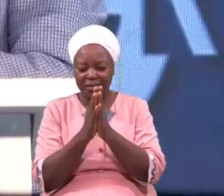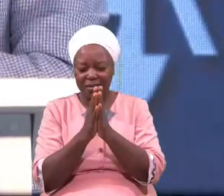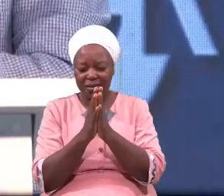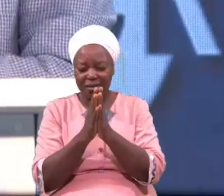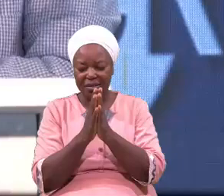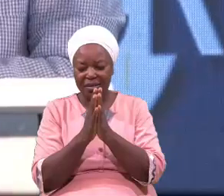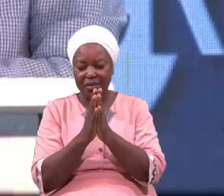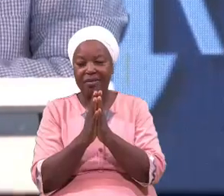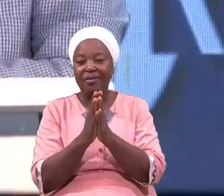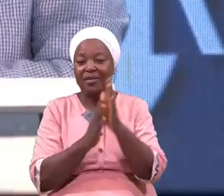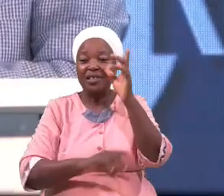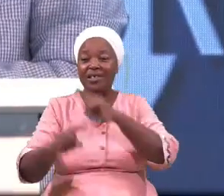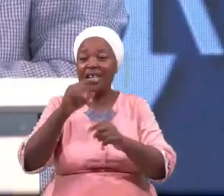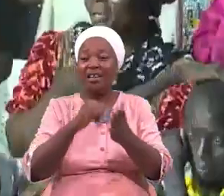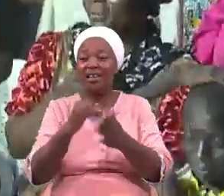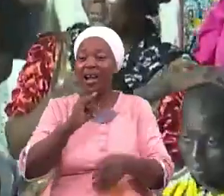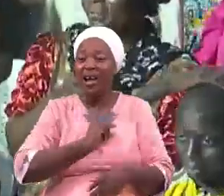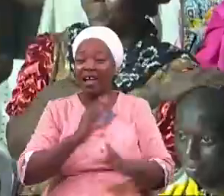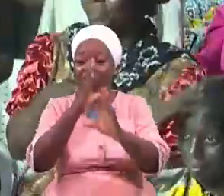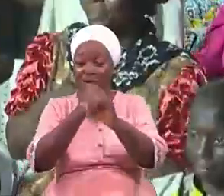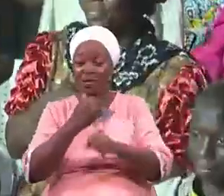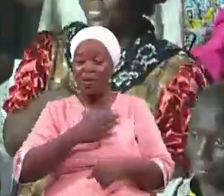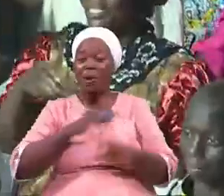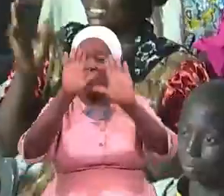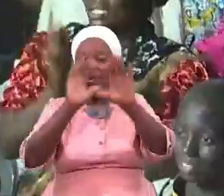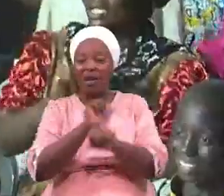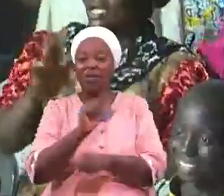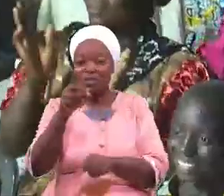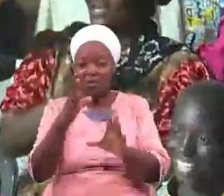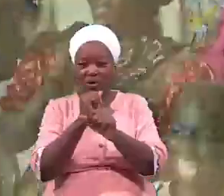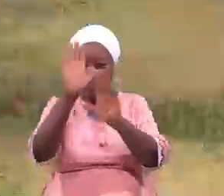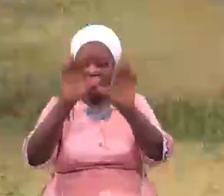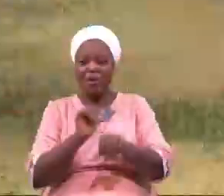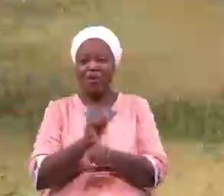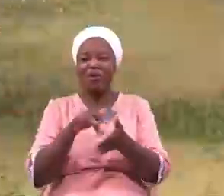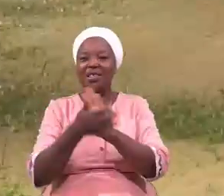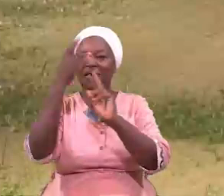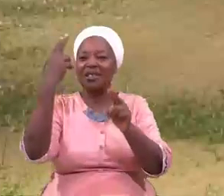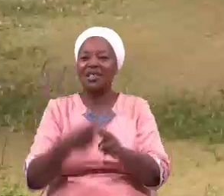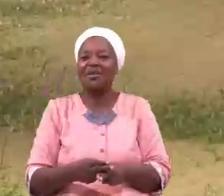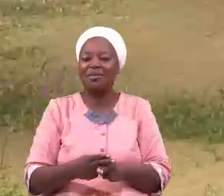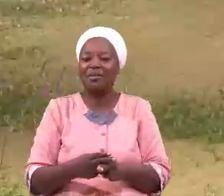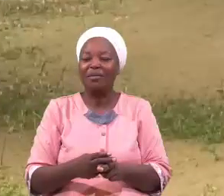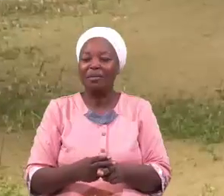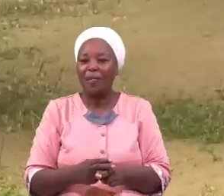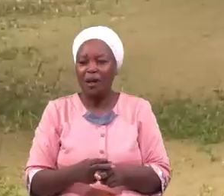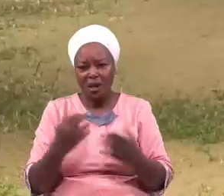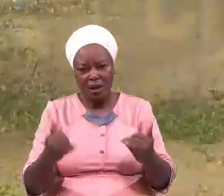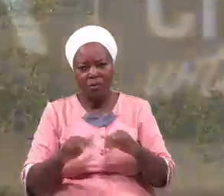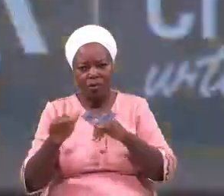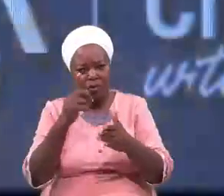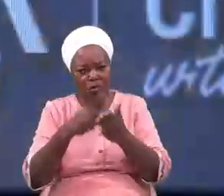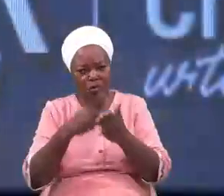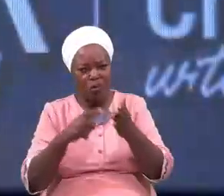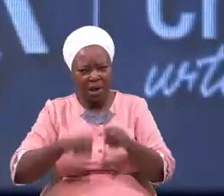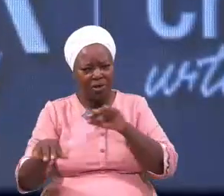I got my miracle. You've got your miracle. Now you do what you were not able